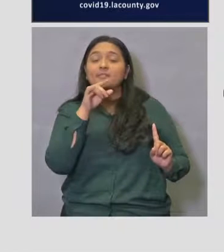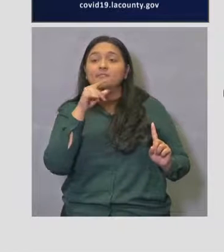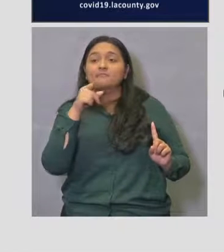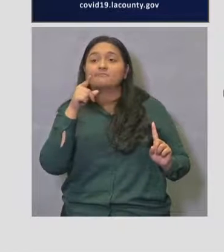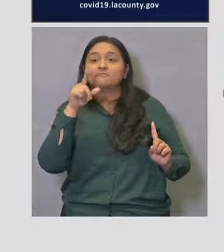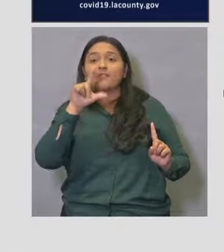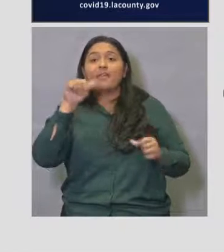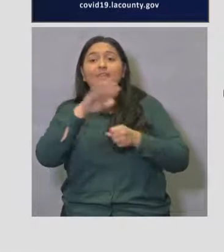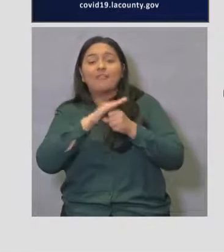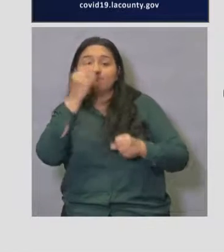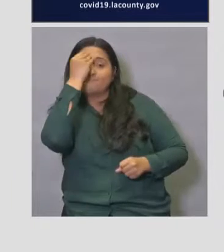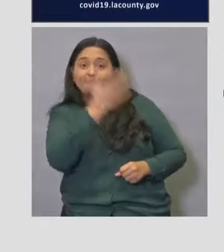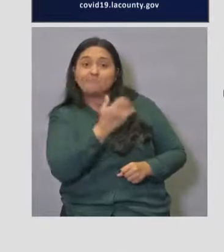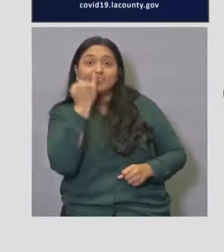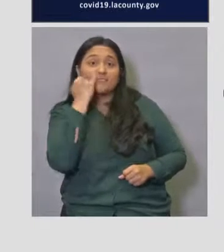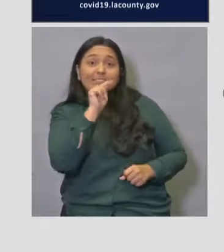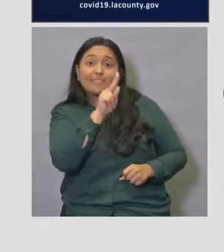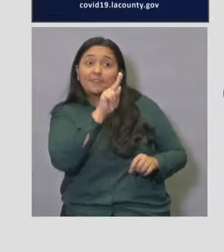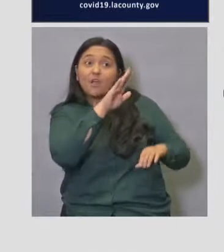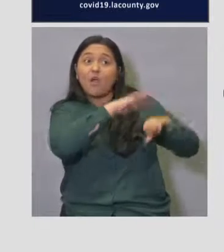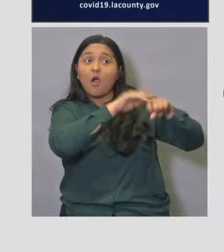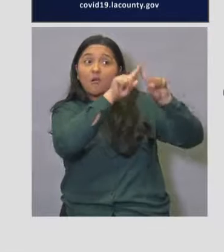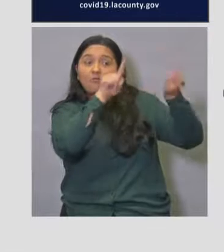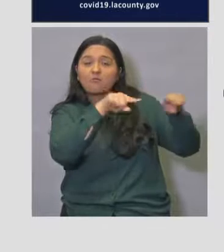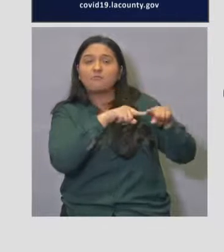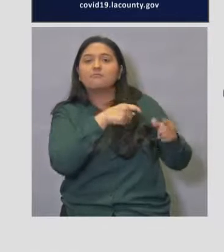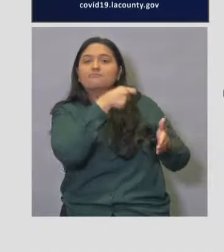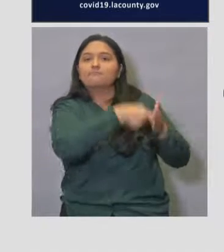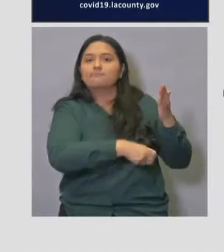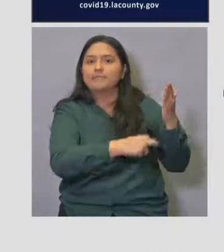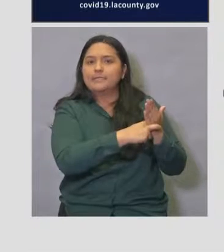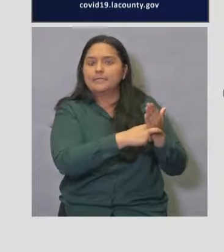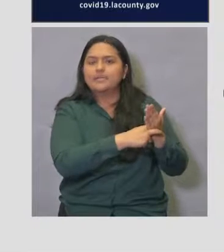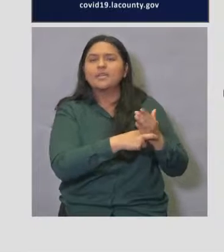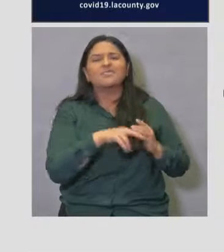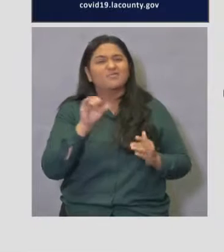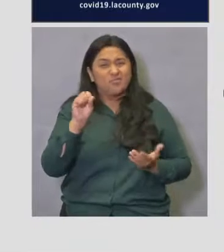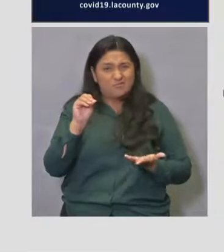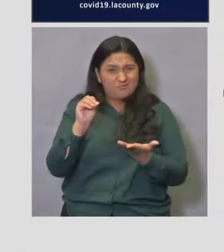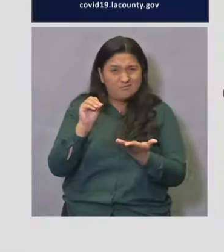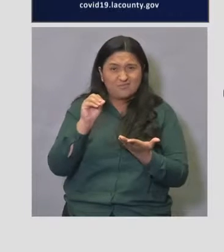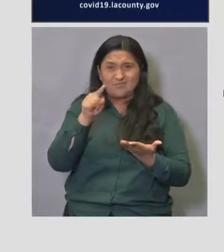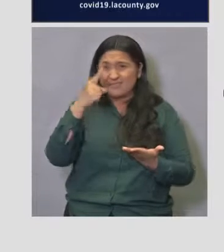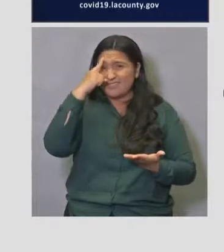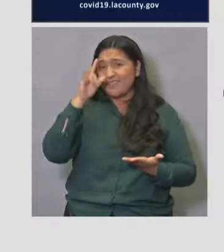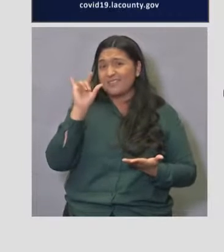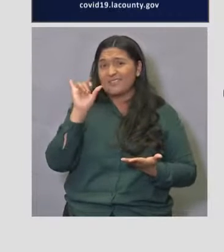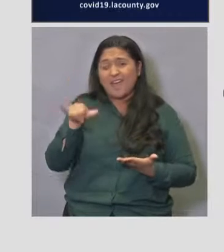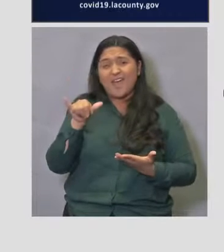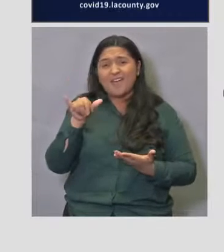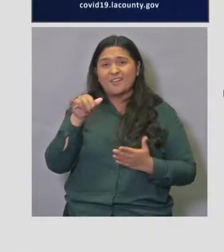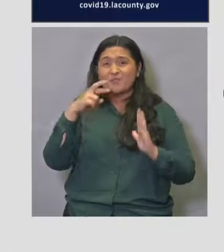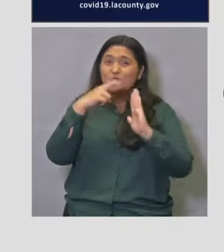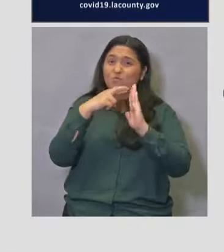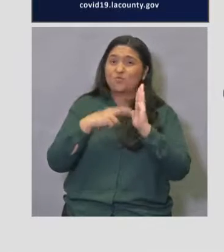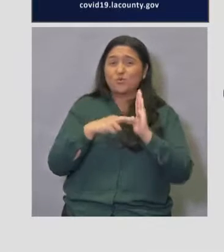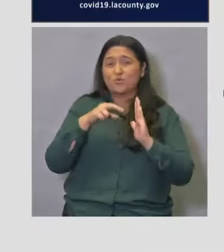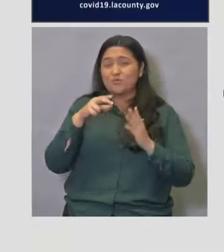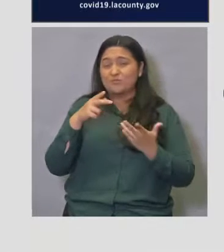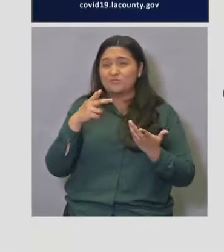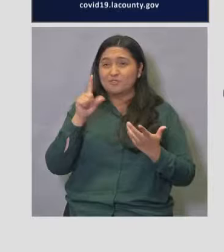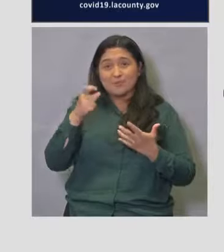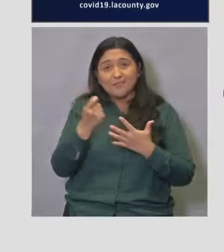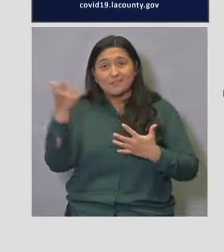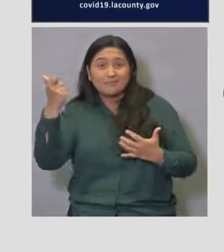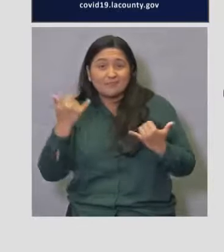turn on a television outside. And so I'm wondering if we think that that may be outdated at this point. And I know your answer is going